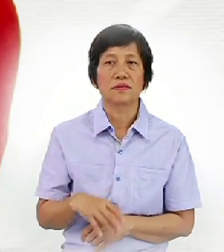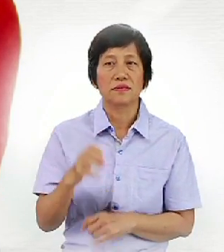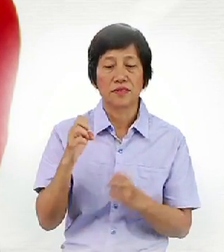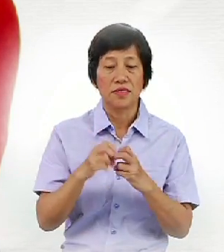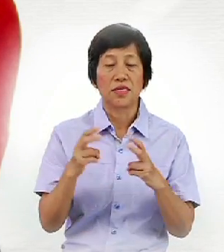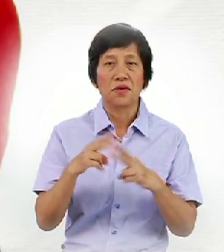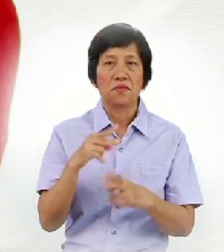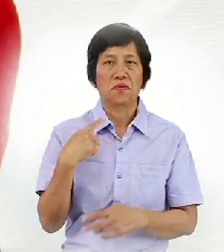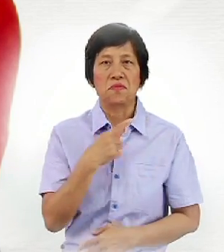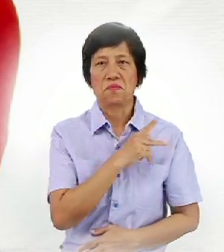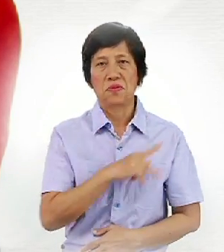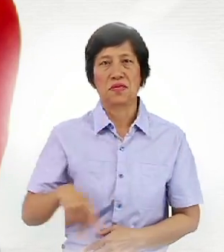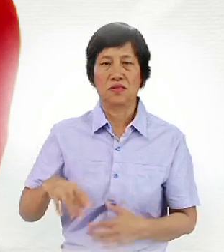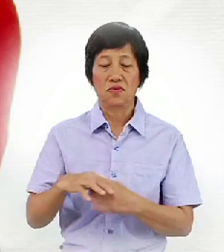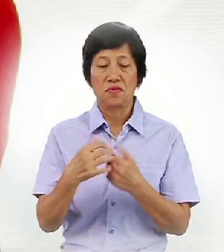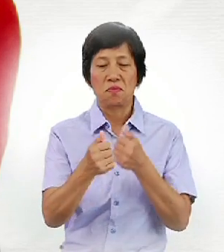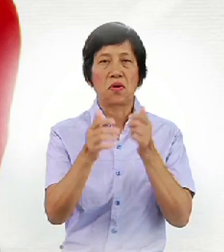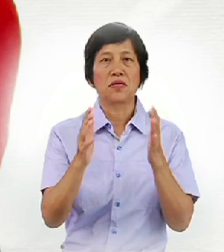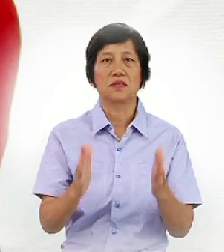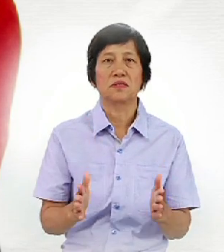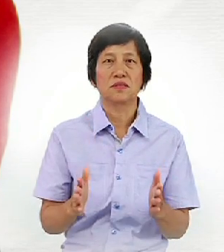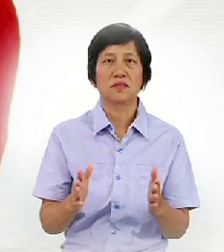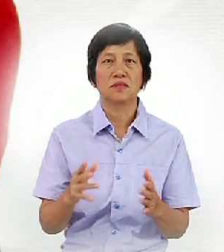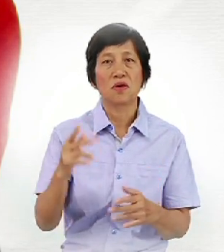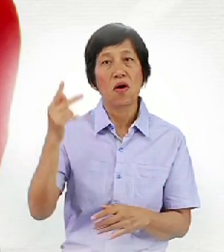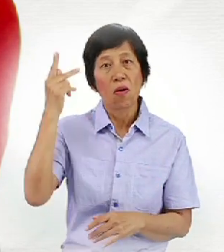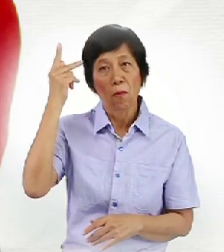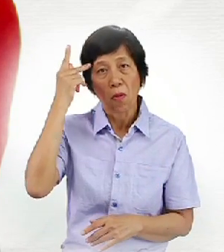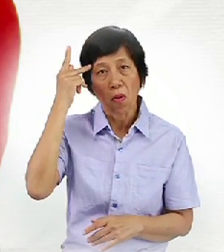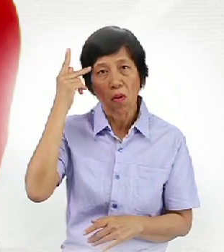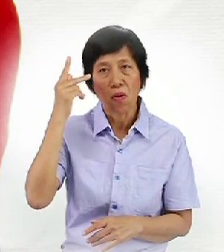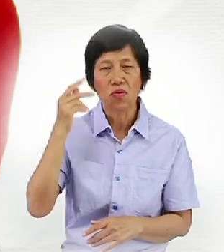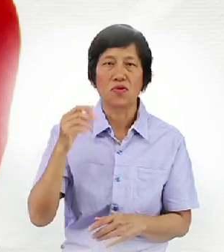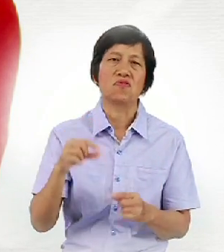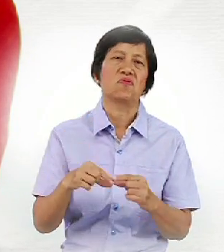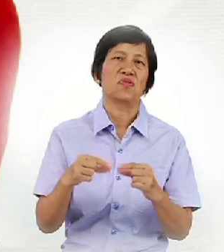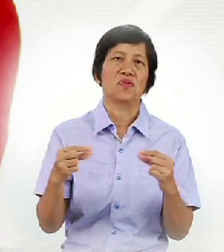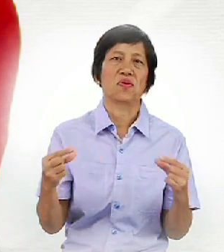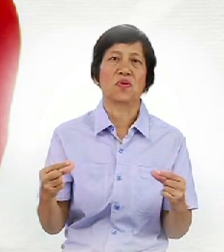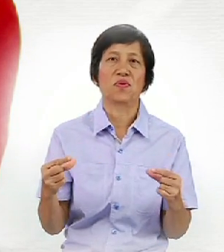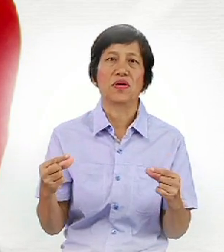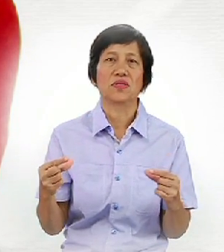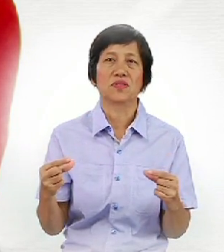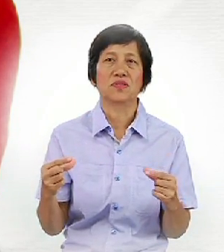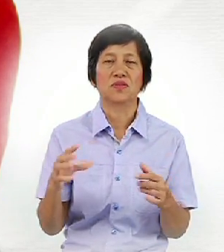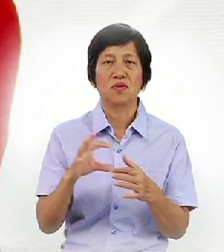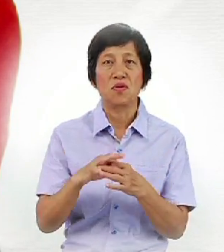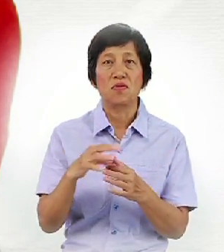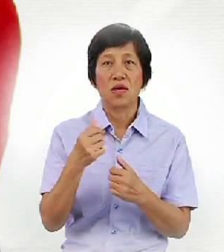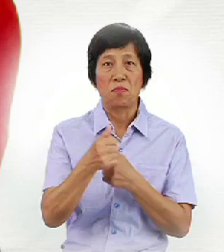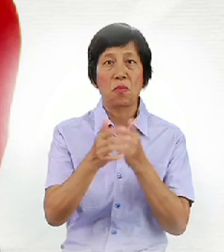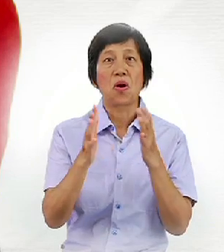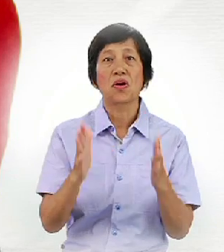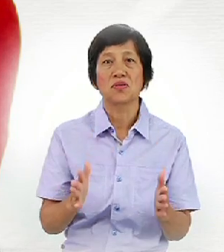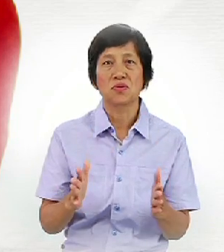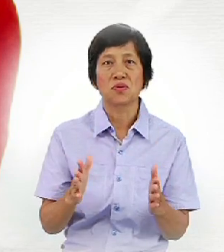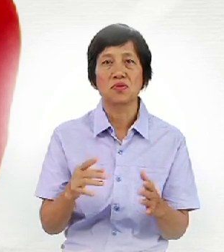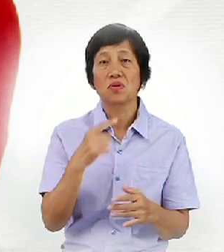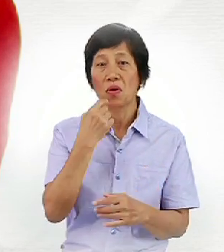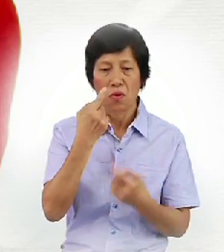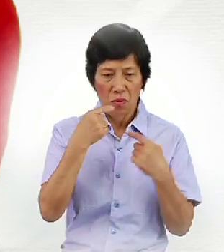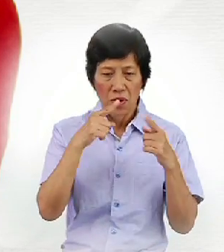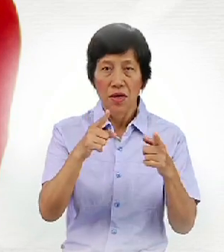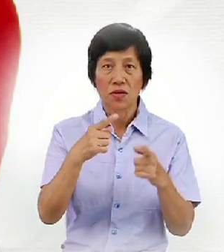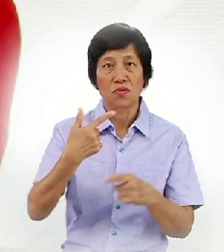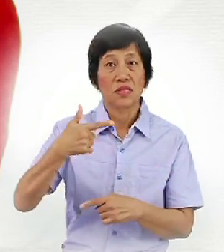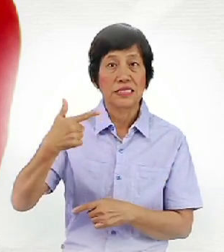even the prince of the apostles. Paul, the greatest of the apostles who went